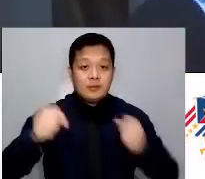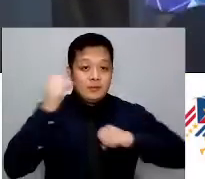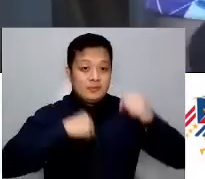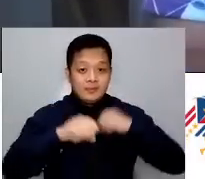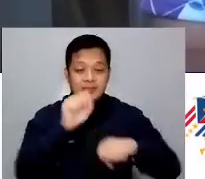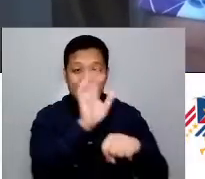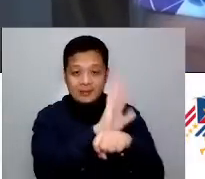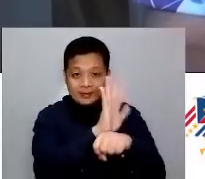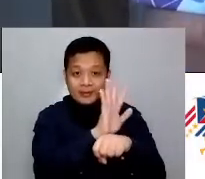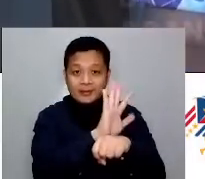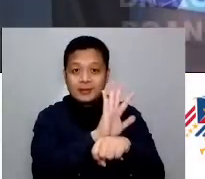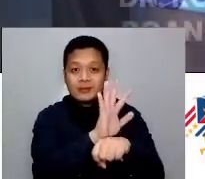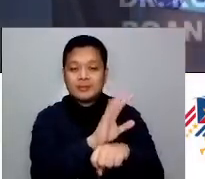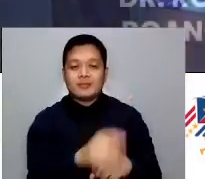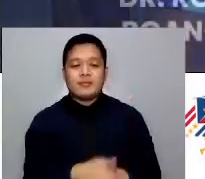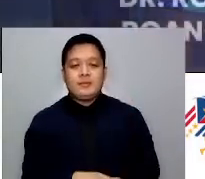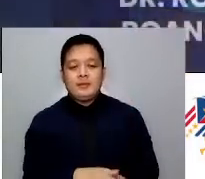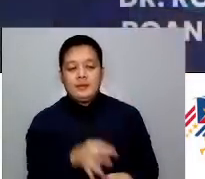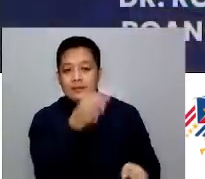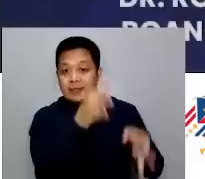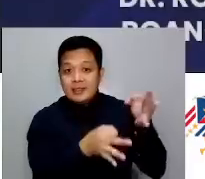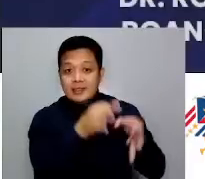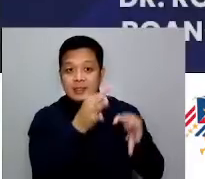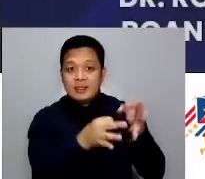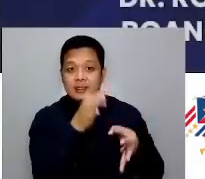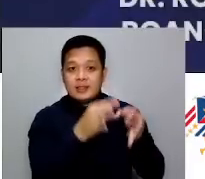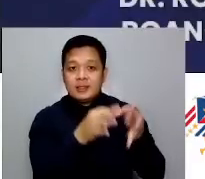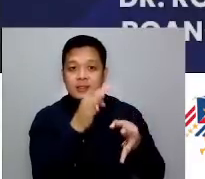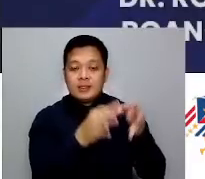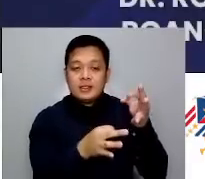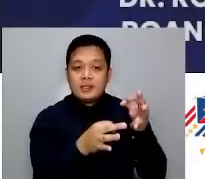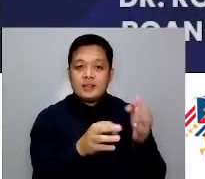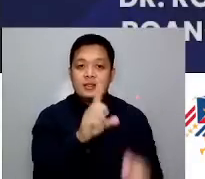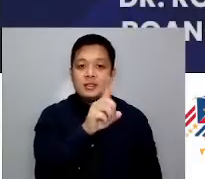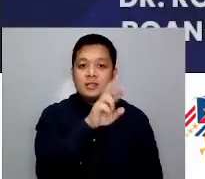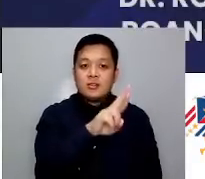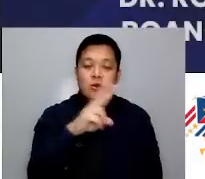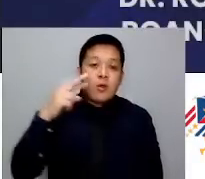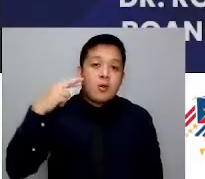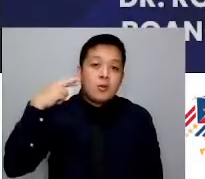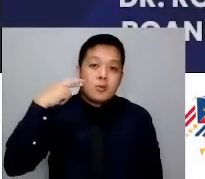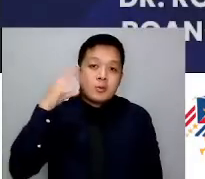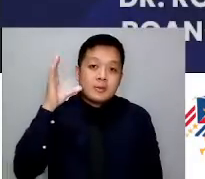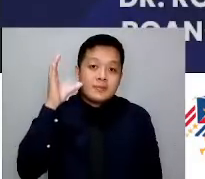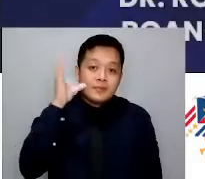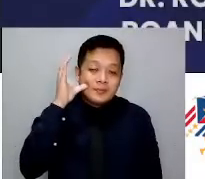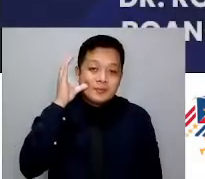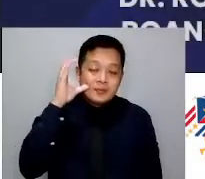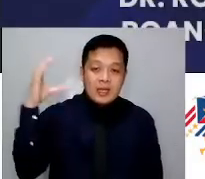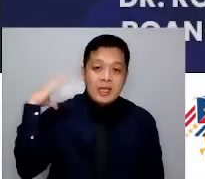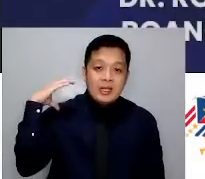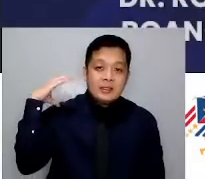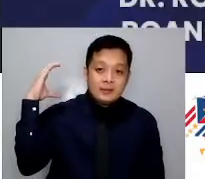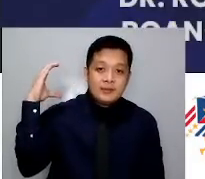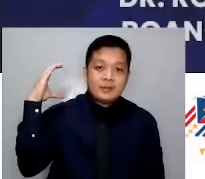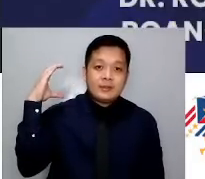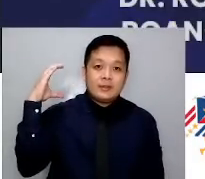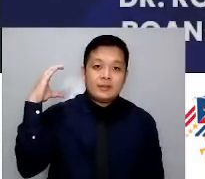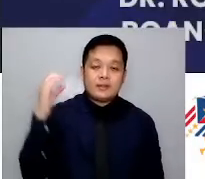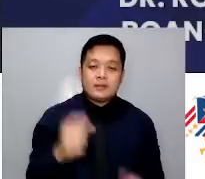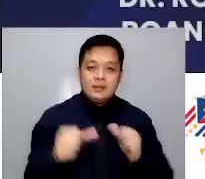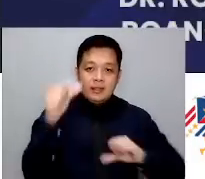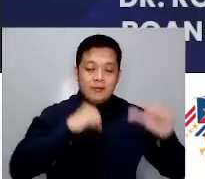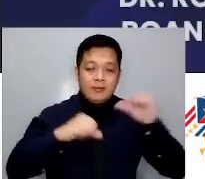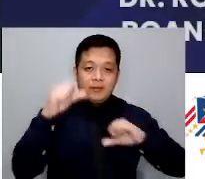Board of Judges. We have Dr. Rosario Rubi Rowan Cristobal, the Chief Science Research Specialist of the Department of Science and